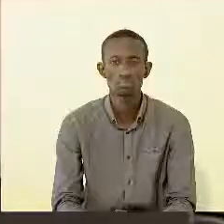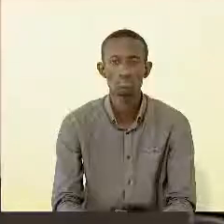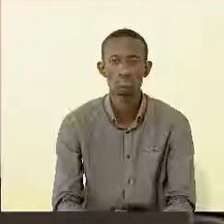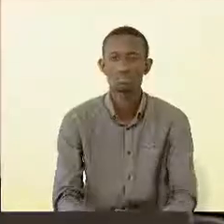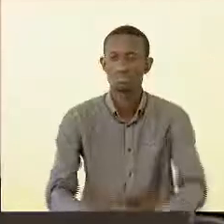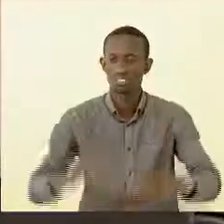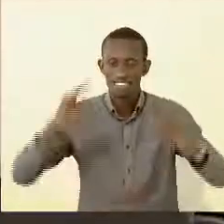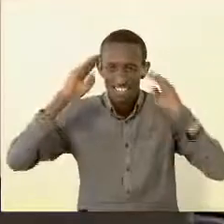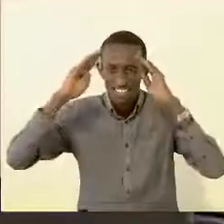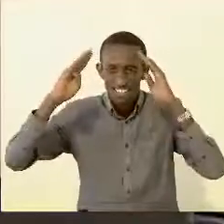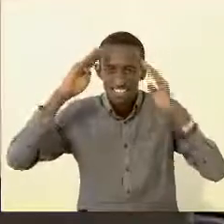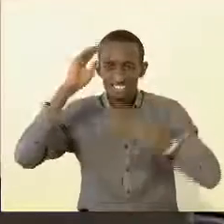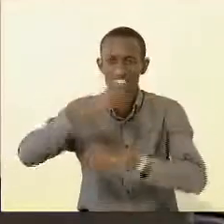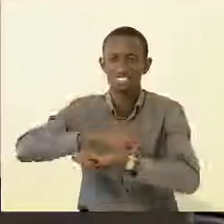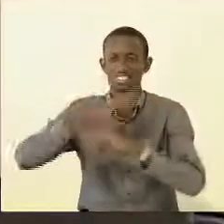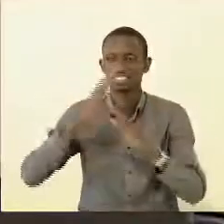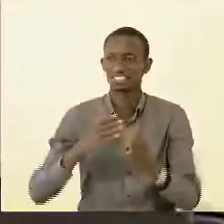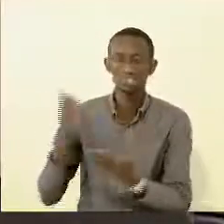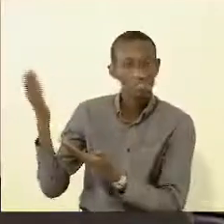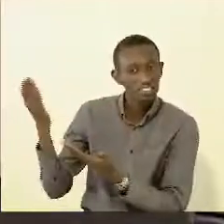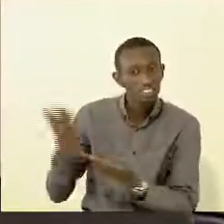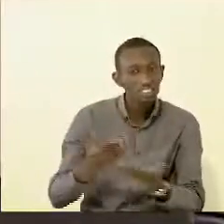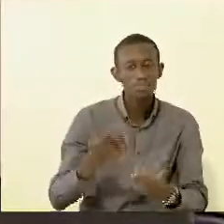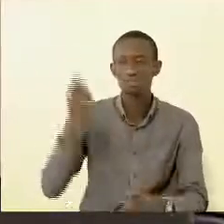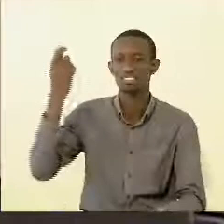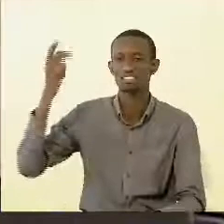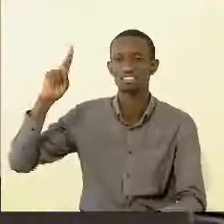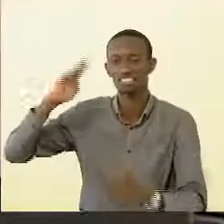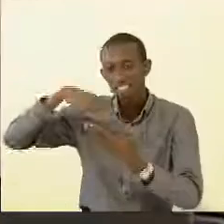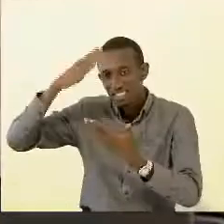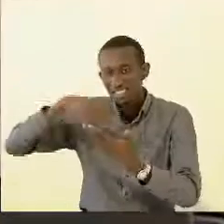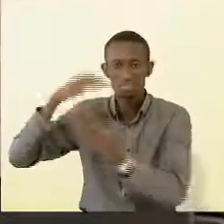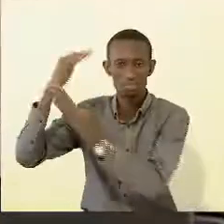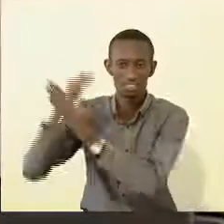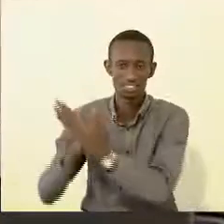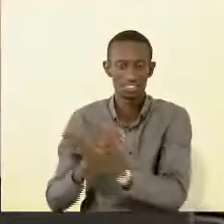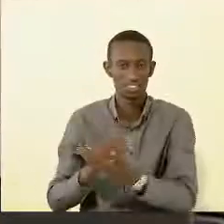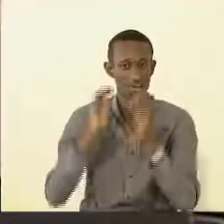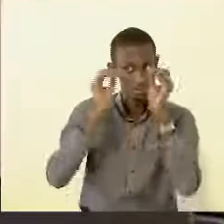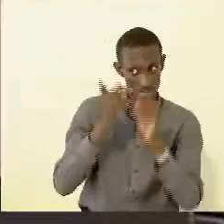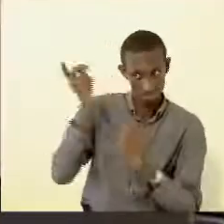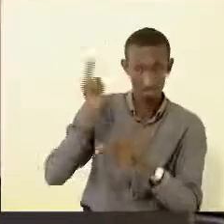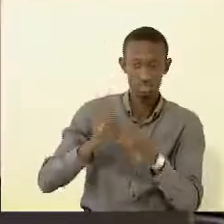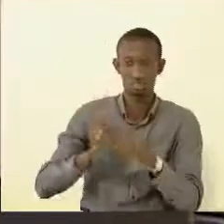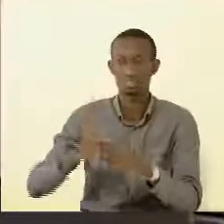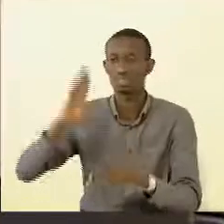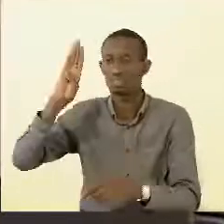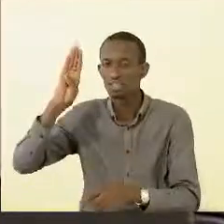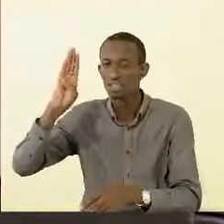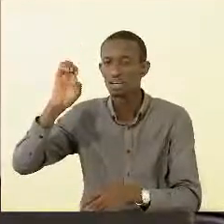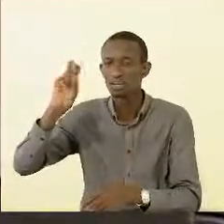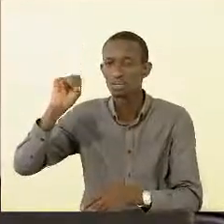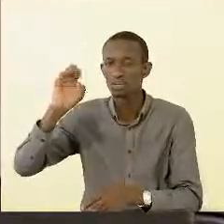Hello students, welcome to TV learning program. My name is Benon. I'll be taking Senior